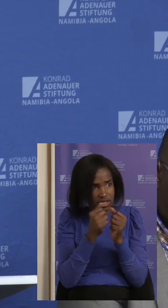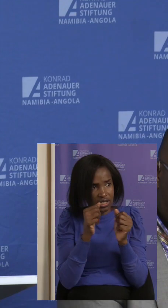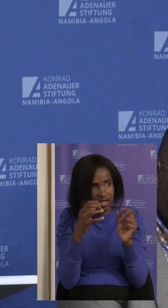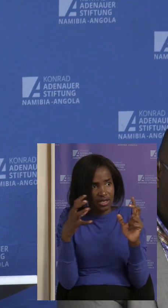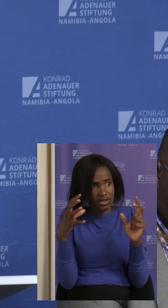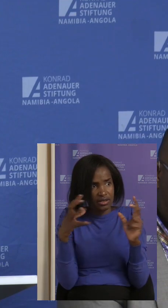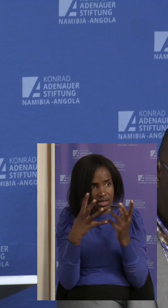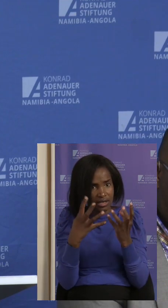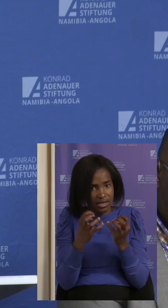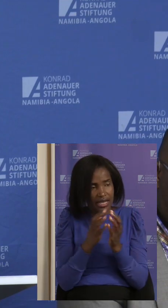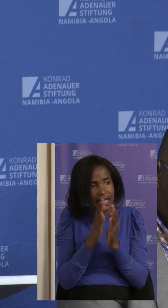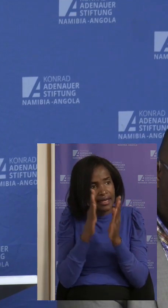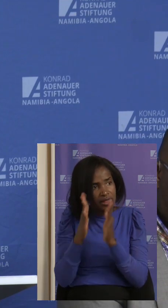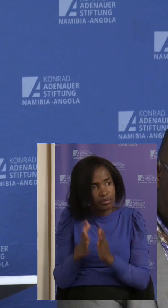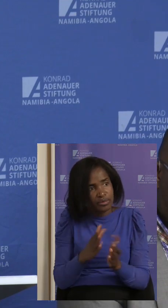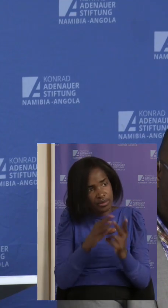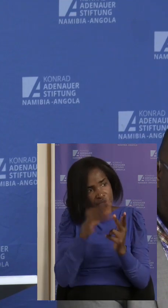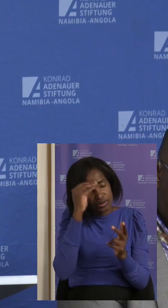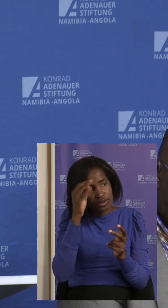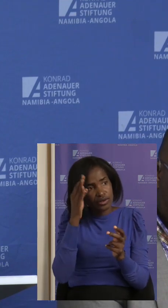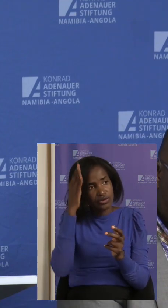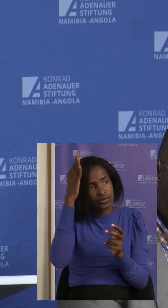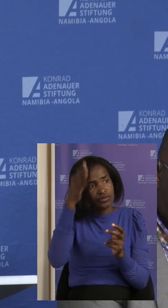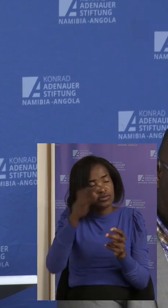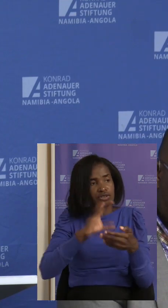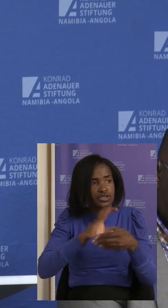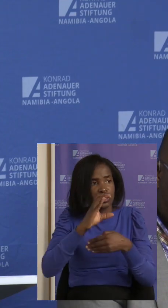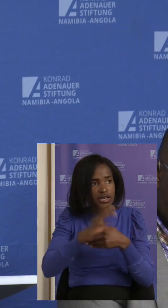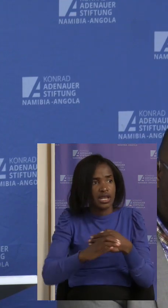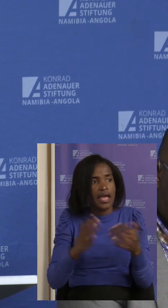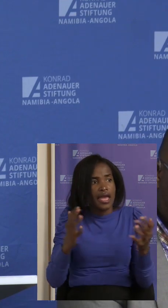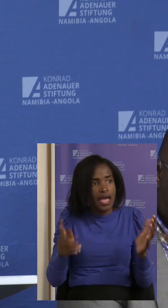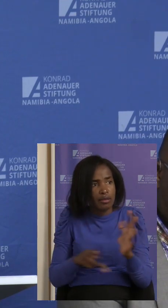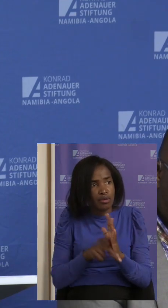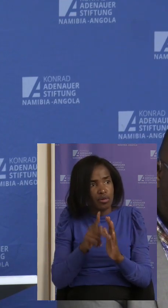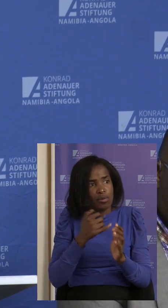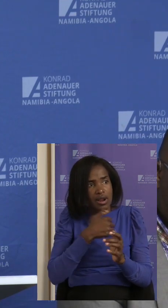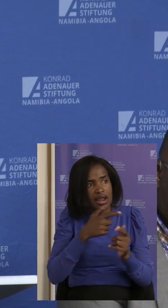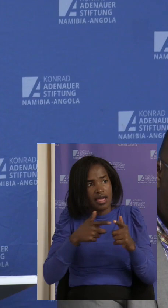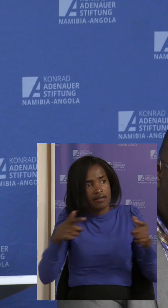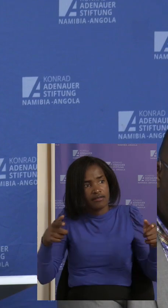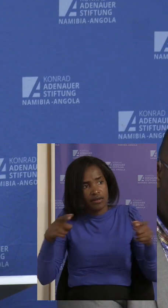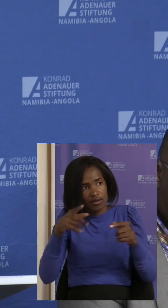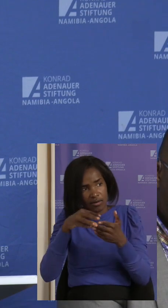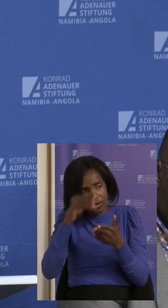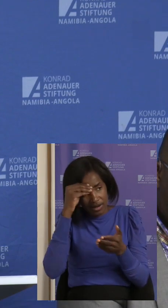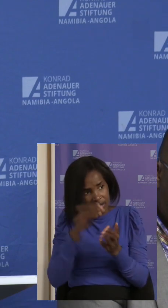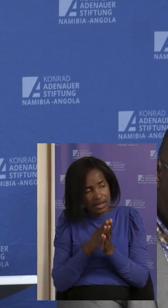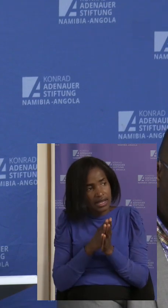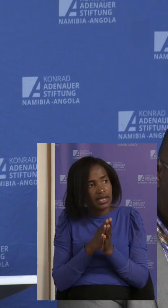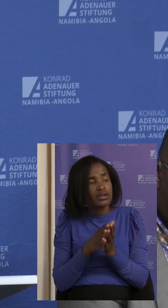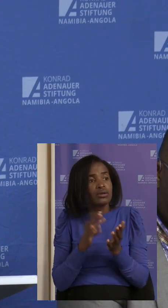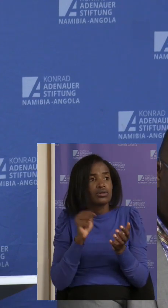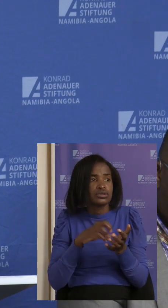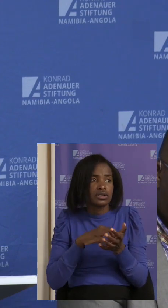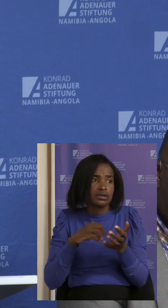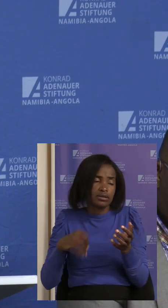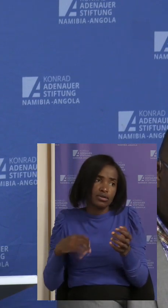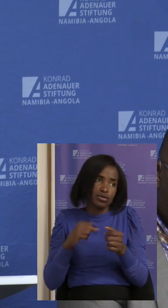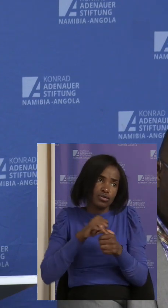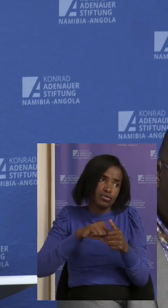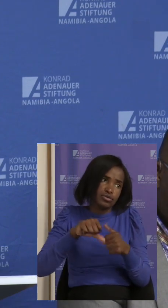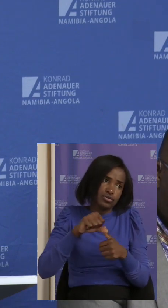and prepare students for future careers and promote lifelong learning. And education reforms can also help address issues of social